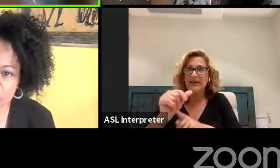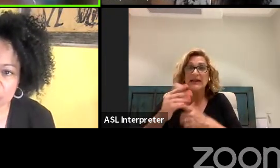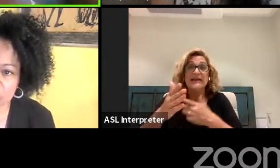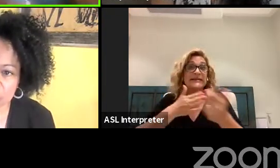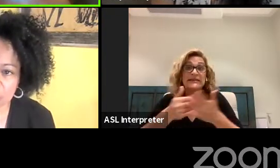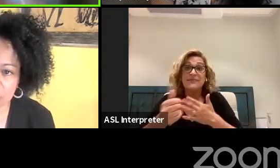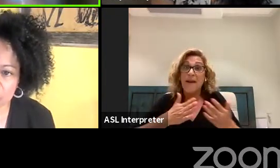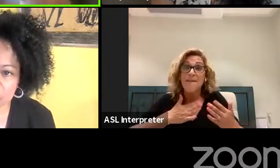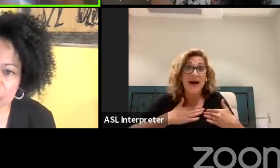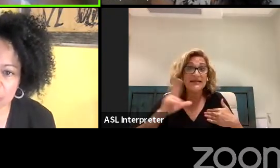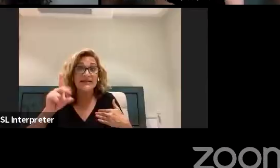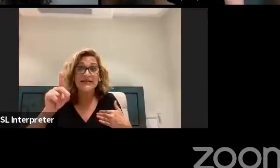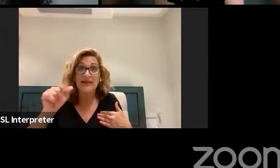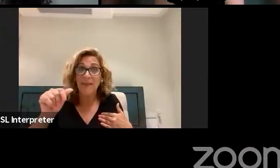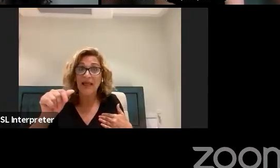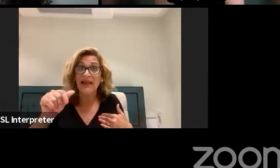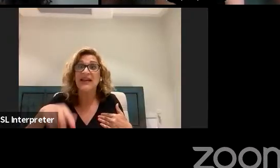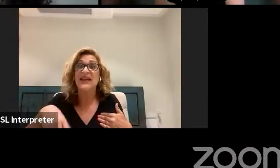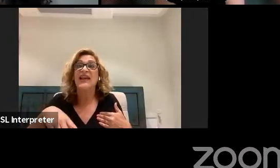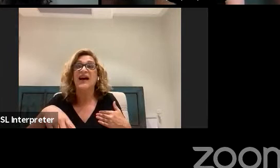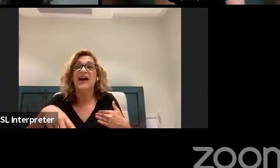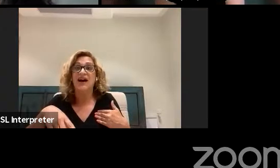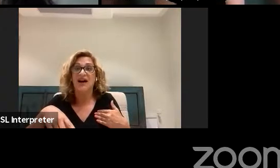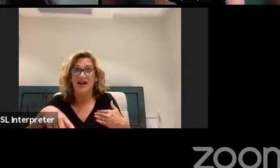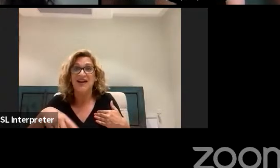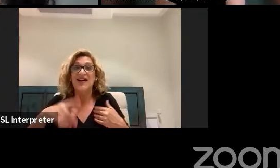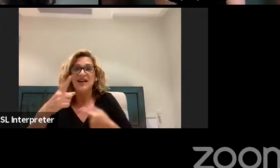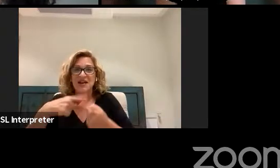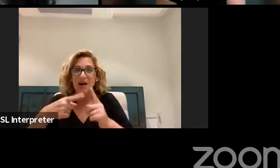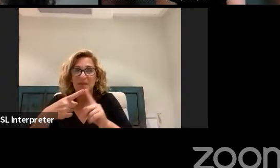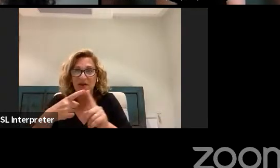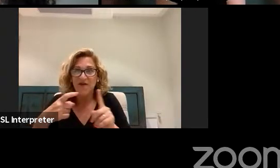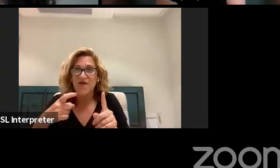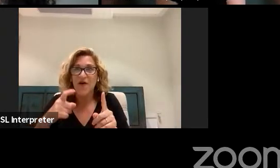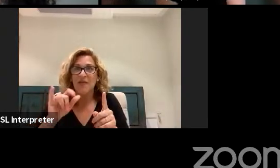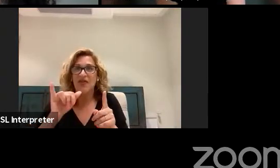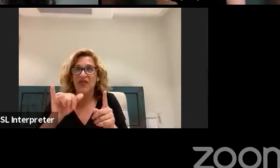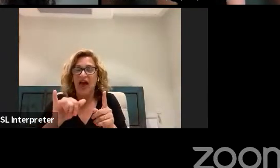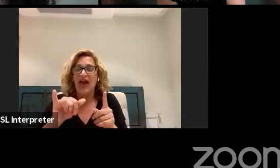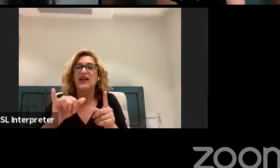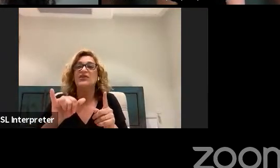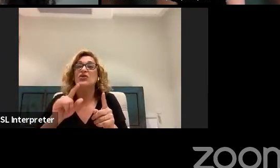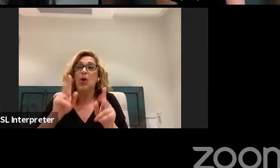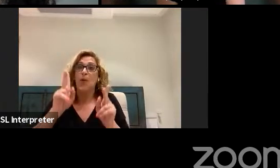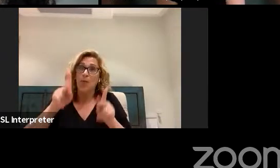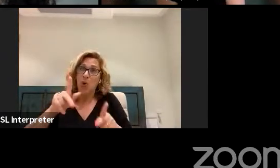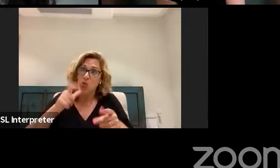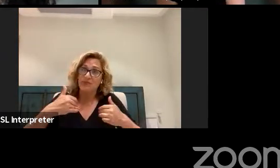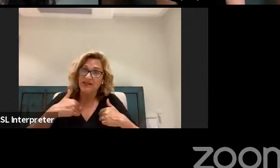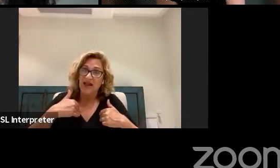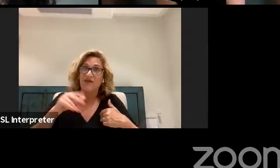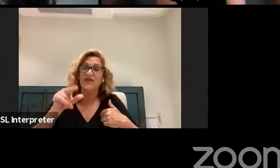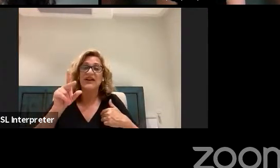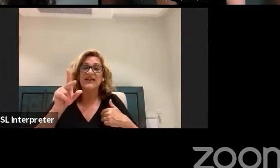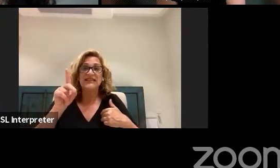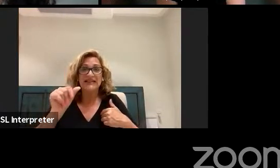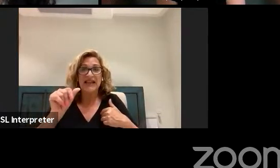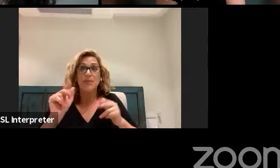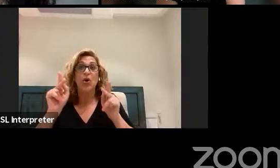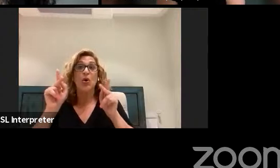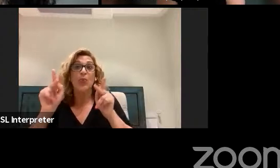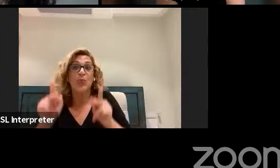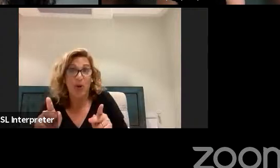and then coming to the journey of identifying as a disabled person. And,